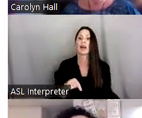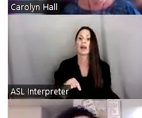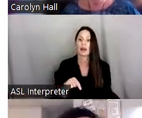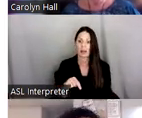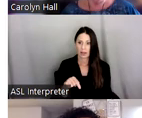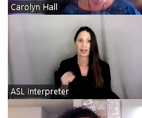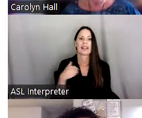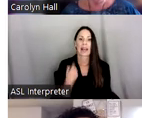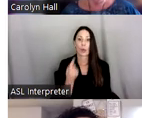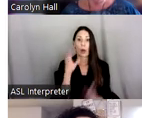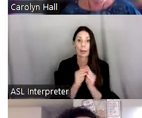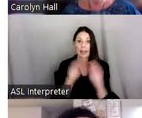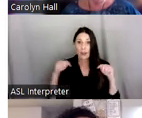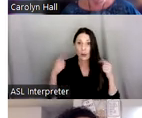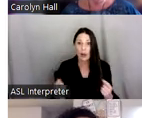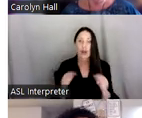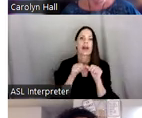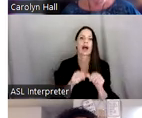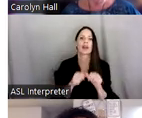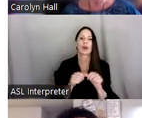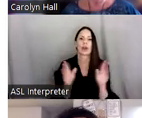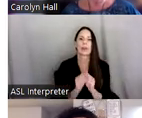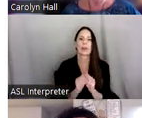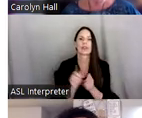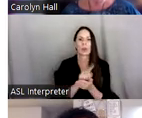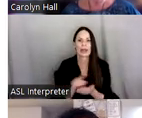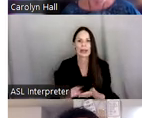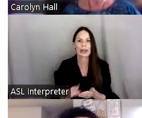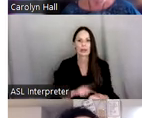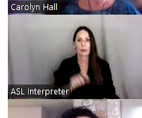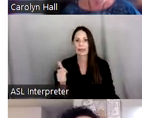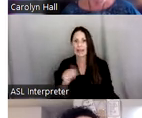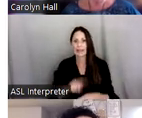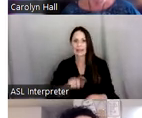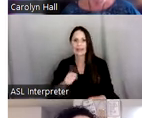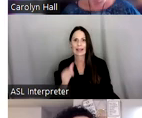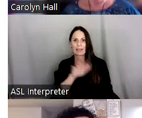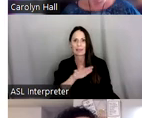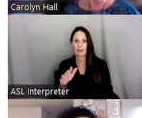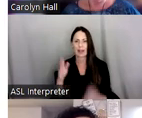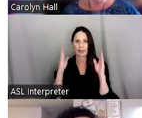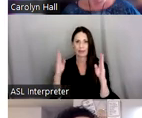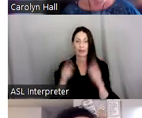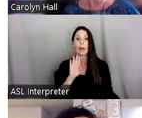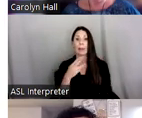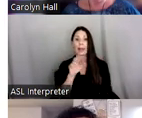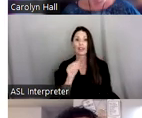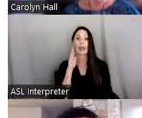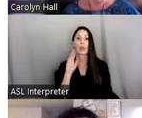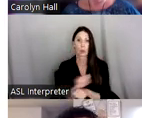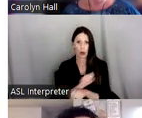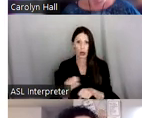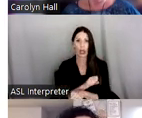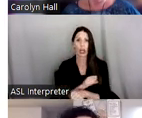The ongoing meetings are weekly on Mondays from 10 to 10:55. The BHA will work on getting